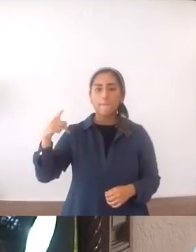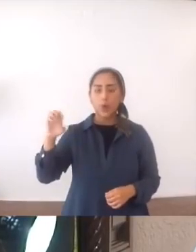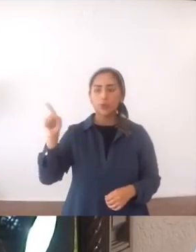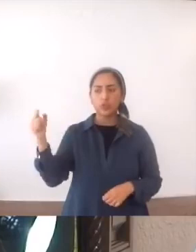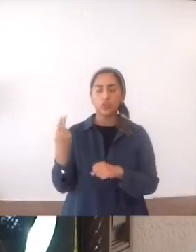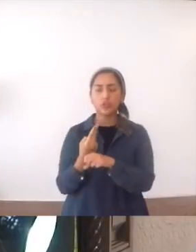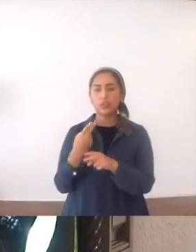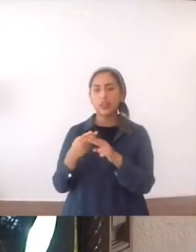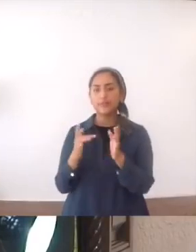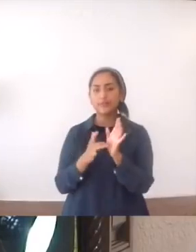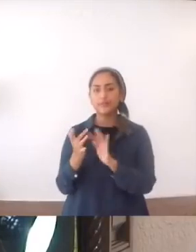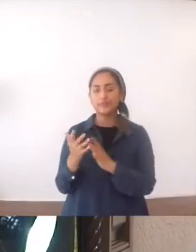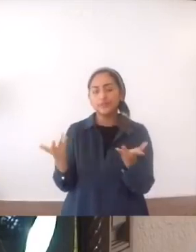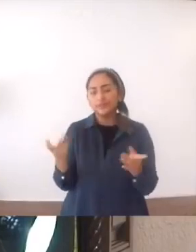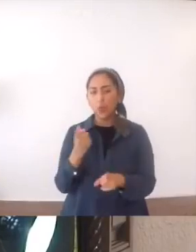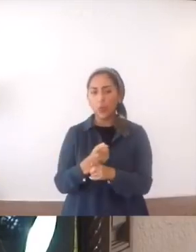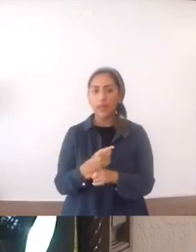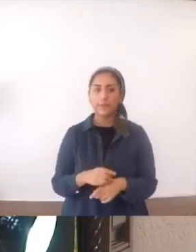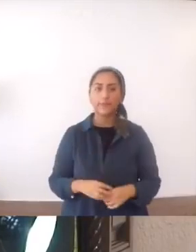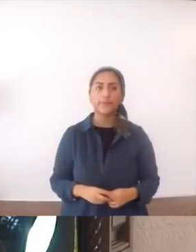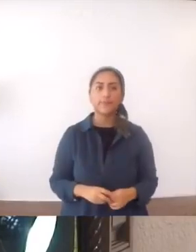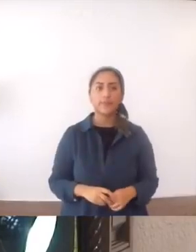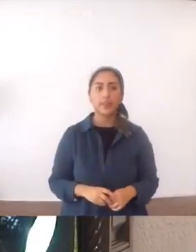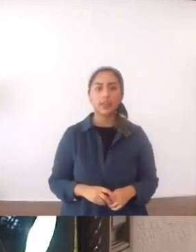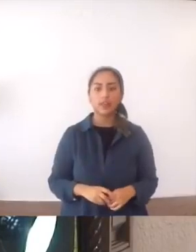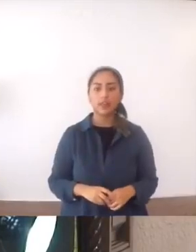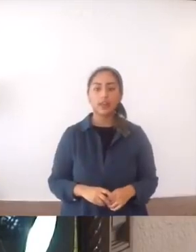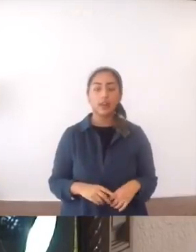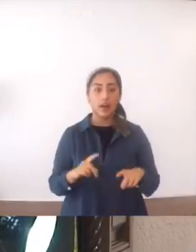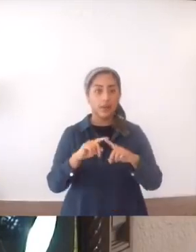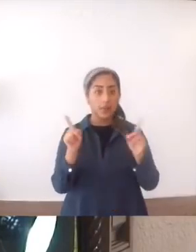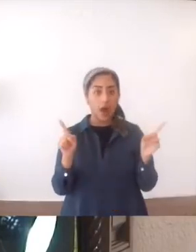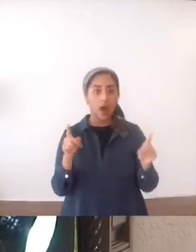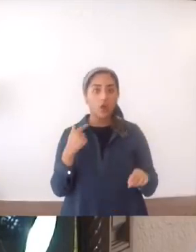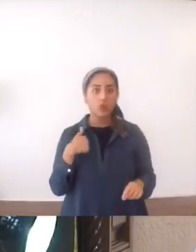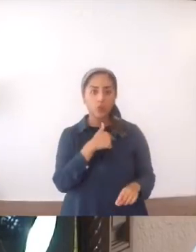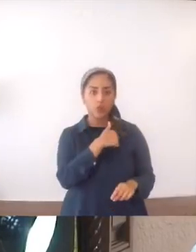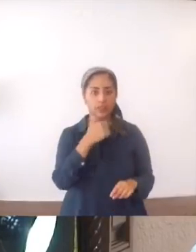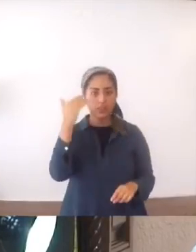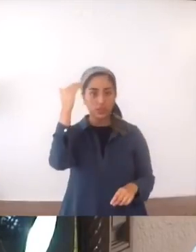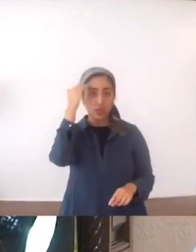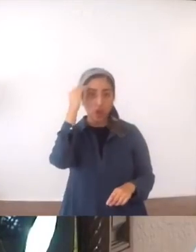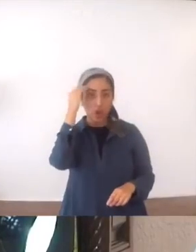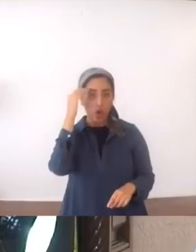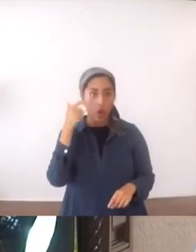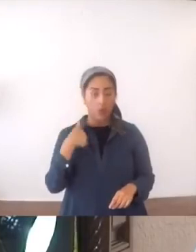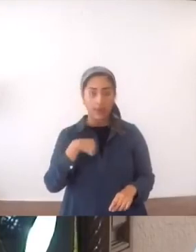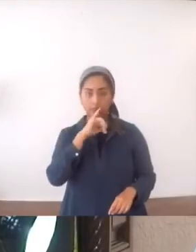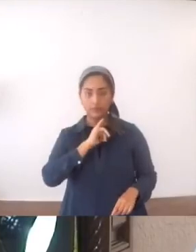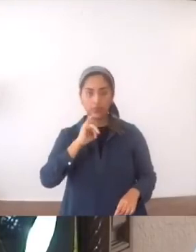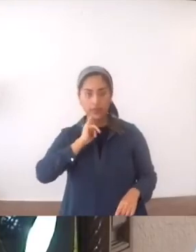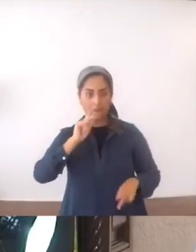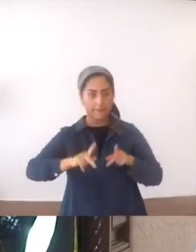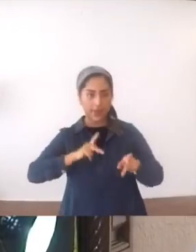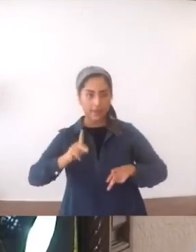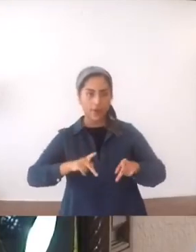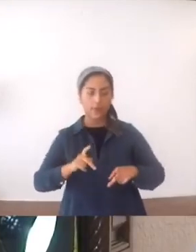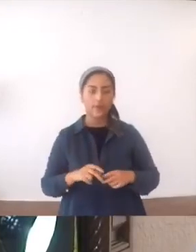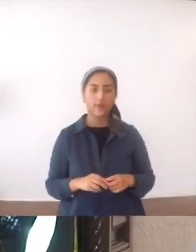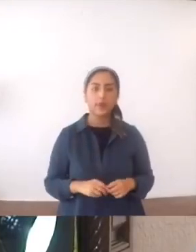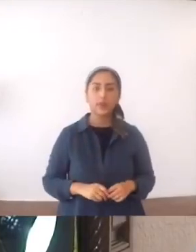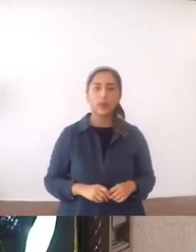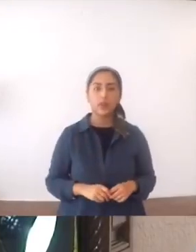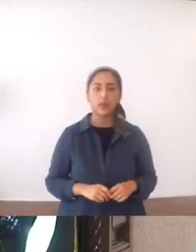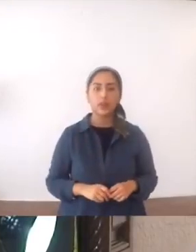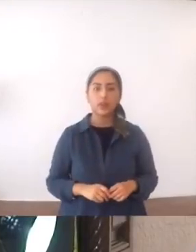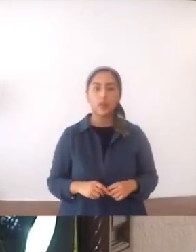el Papa utiliza el nombre Jesús, lógico. The Pope, of course, he's going to use the name Jesus. Pero sabemos nosotros como israelitas, But